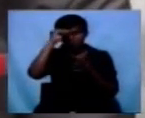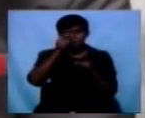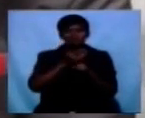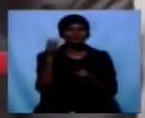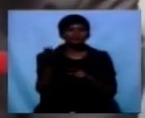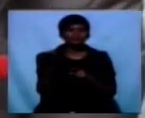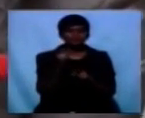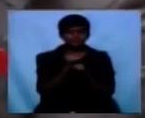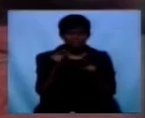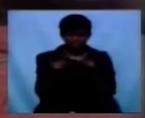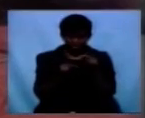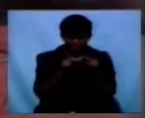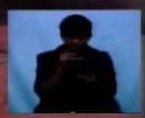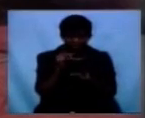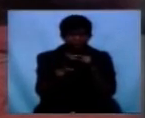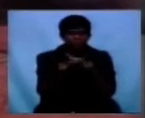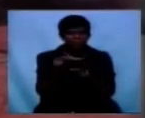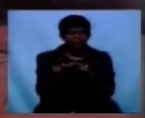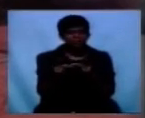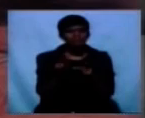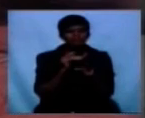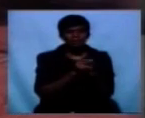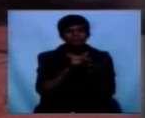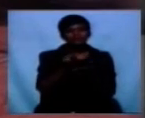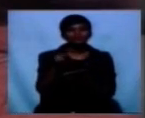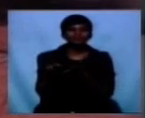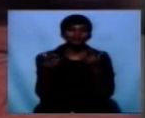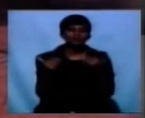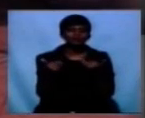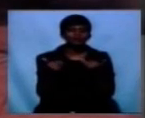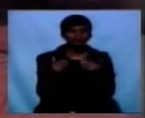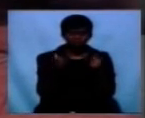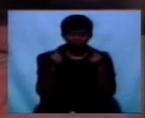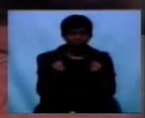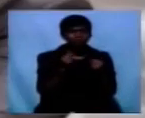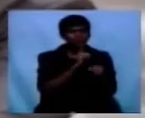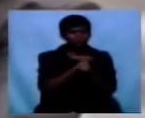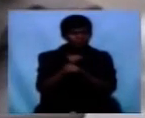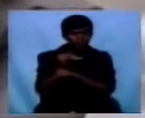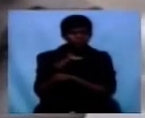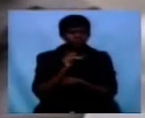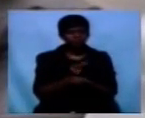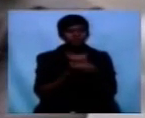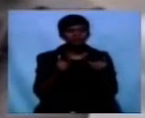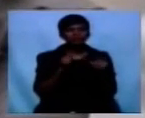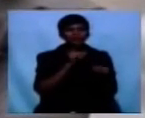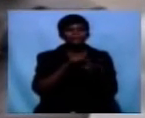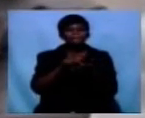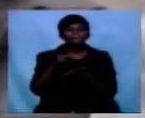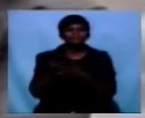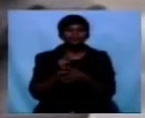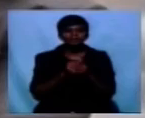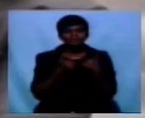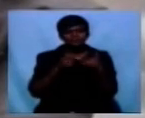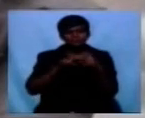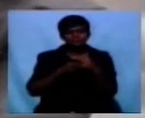this process started? We are paying now the contractors. We are still in the warning process. No, we are paying the contractors. We have started